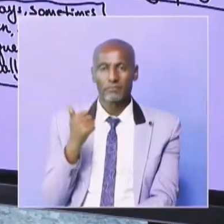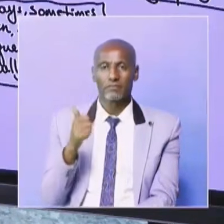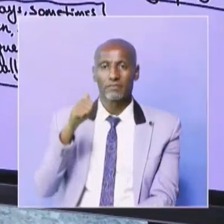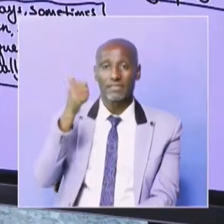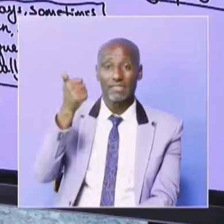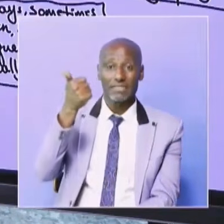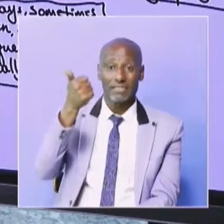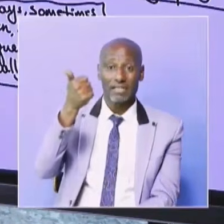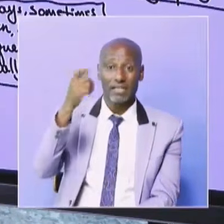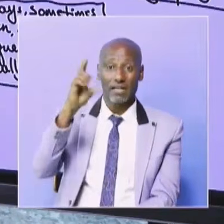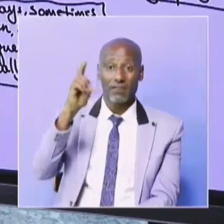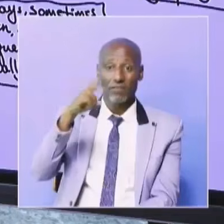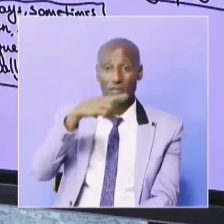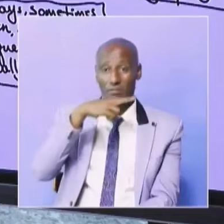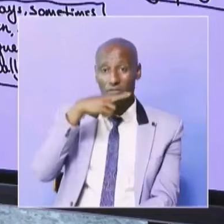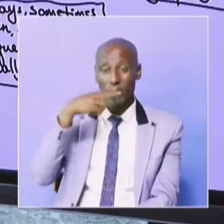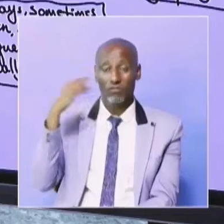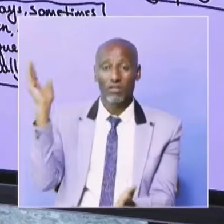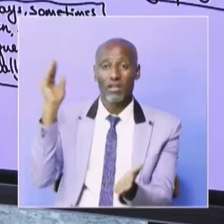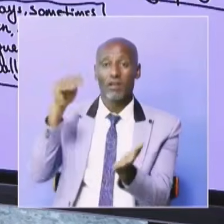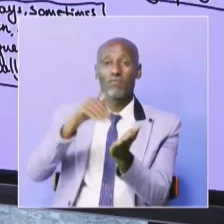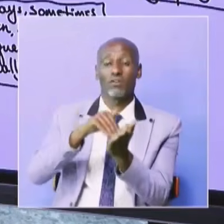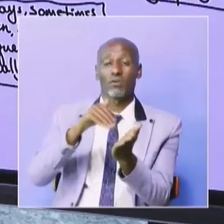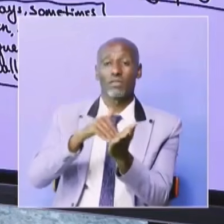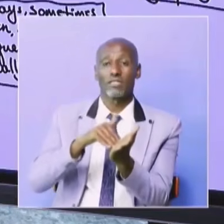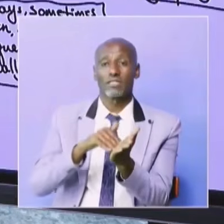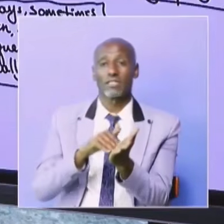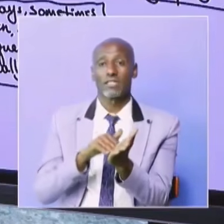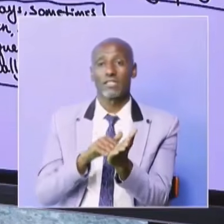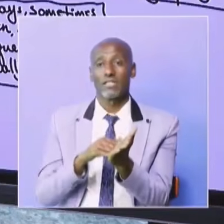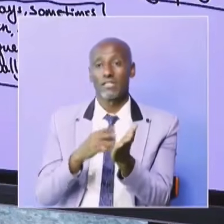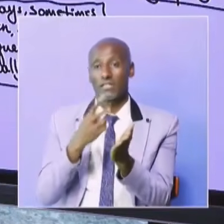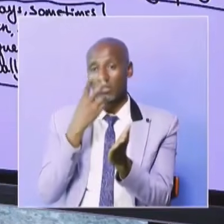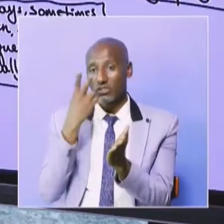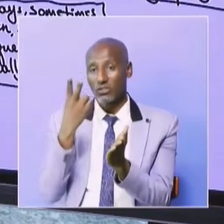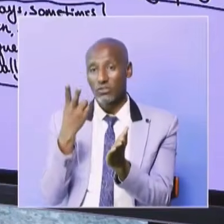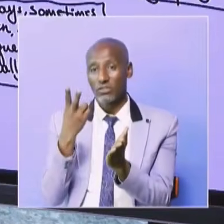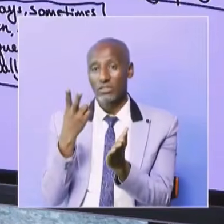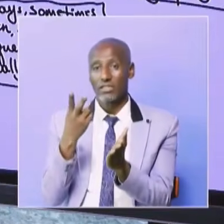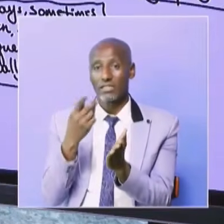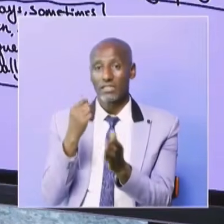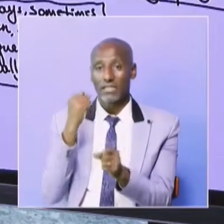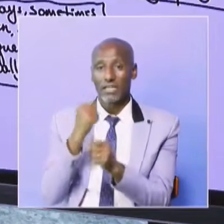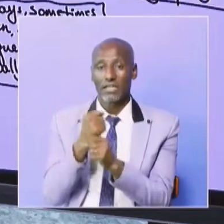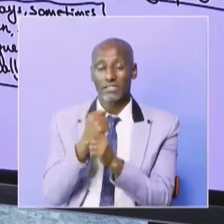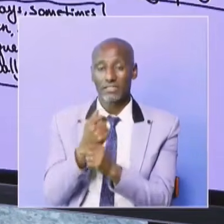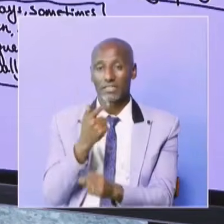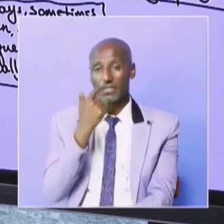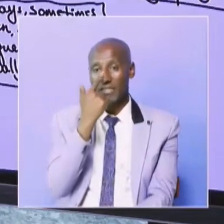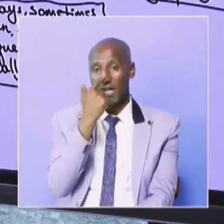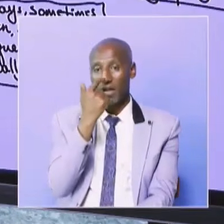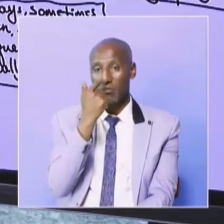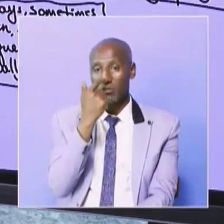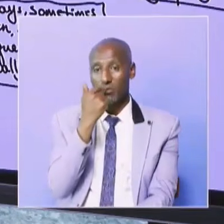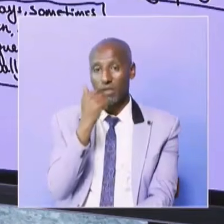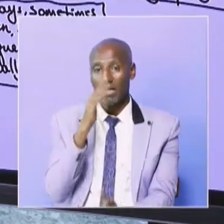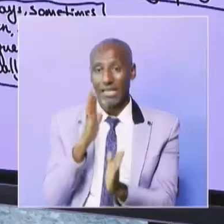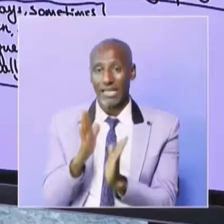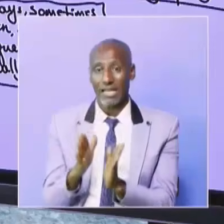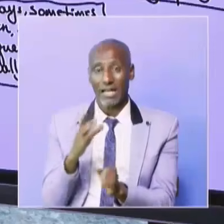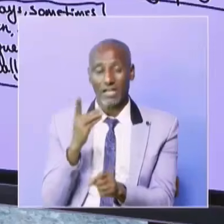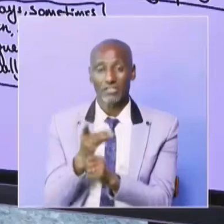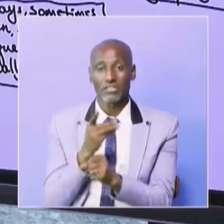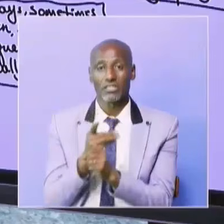of frequency that can show you what? The action is a habit, or what we call habitual action.